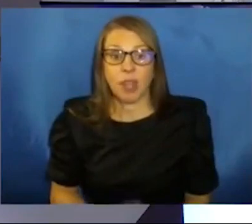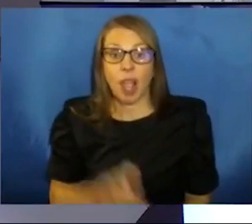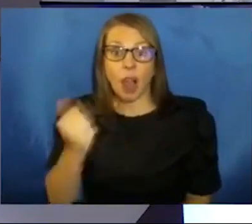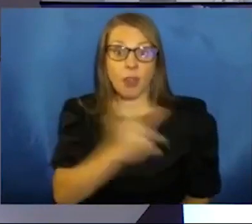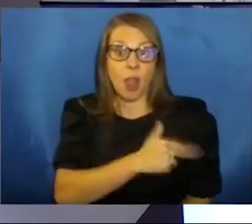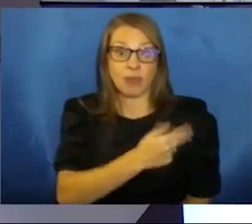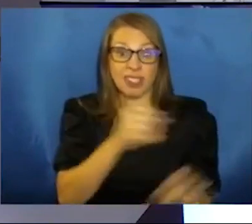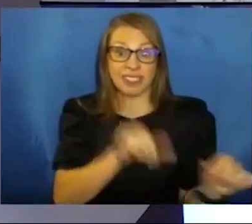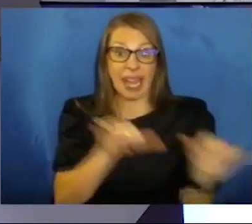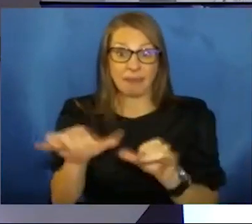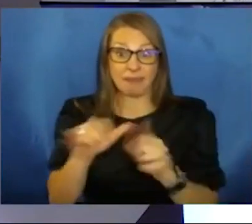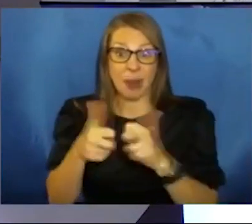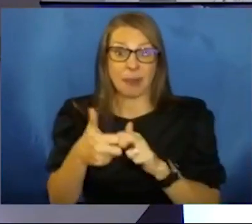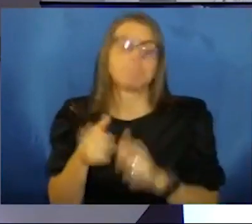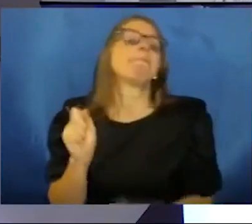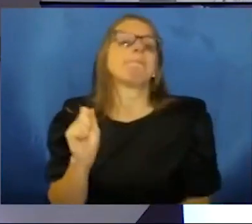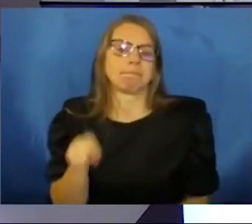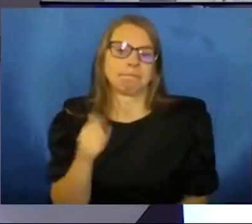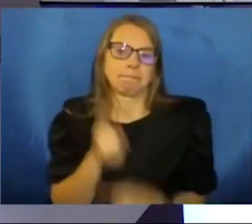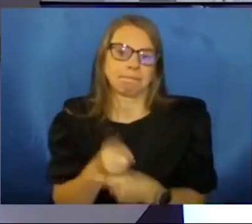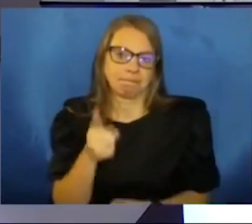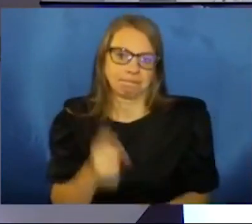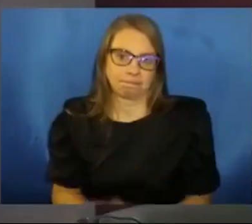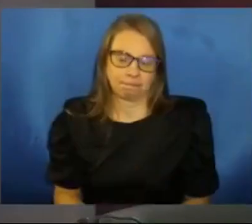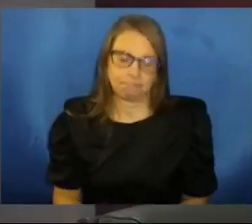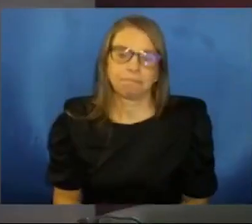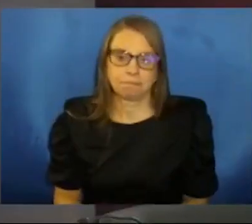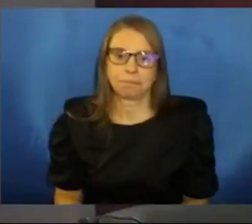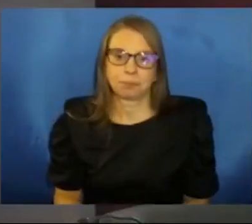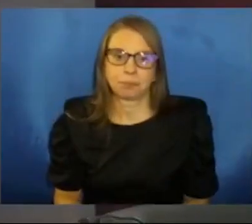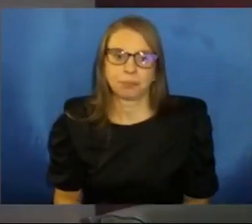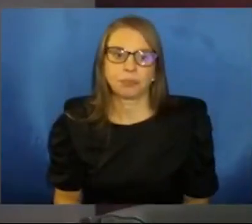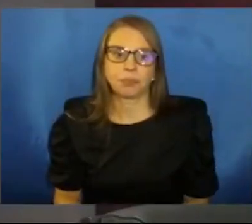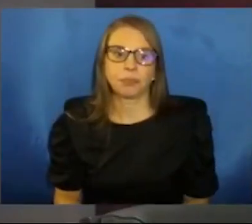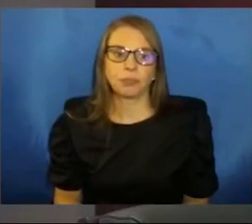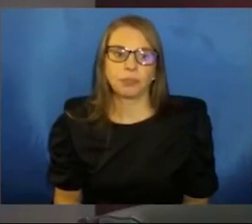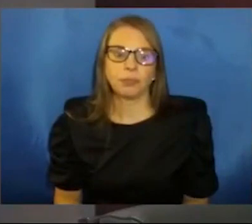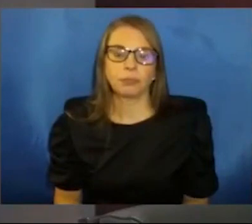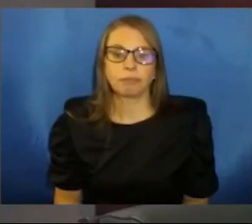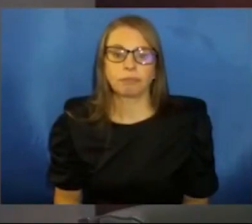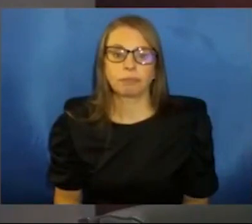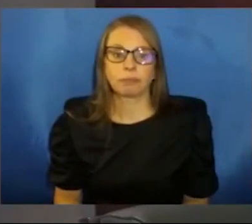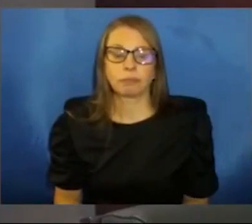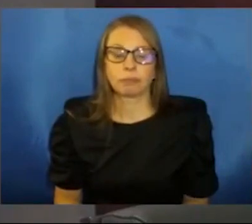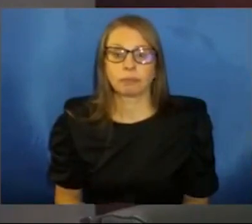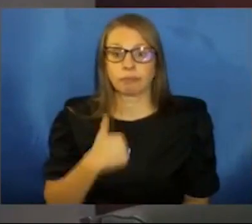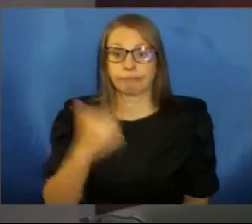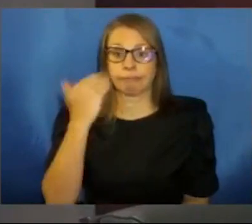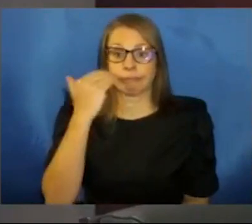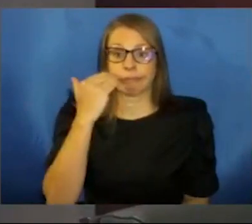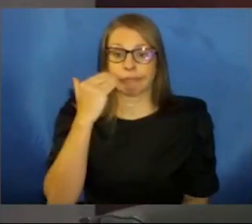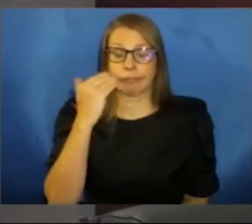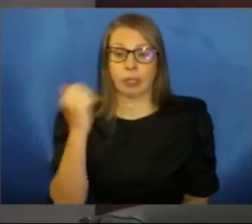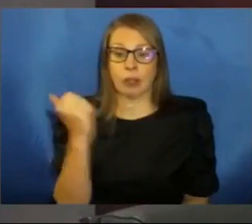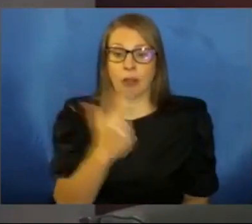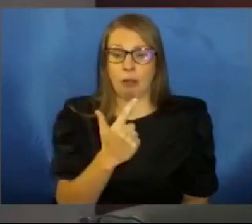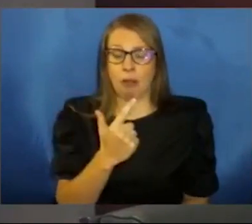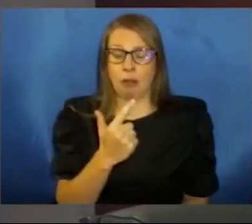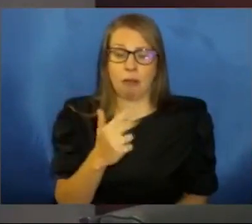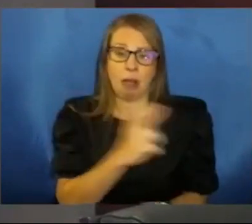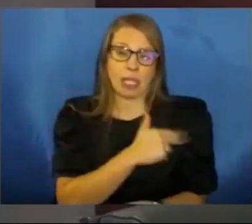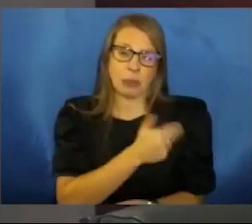situation. What things look like at 8 in the morning may be different at 4 in the afternoon, which may be different at midnight. And mm-hmm. so it